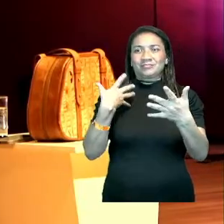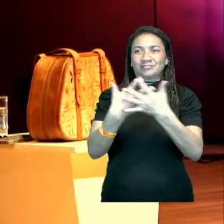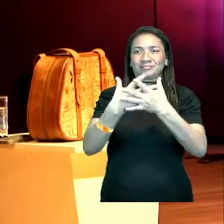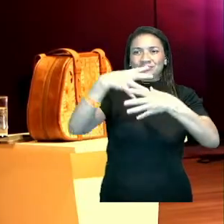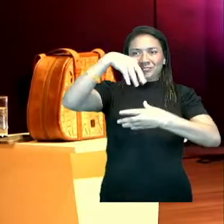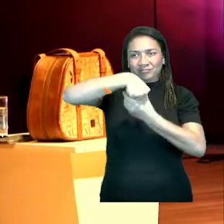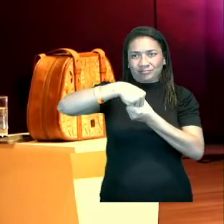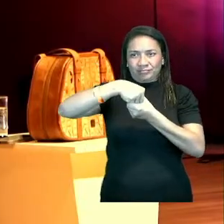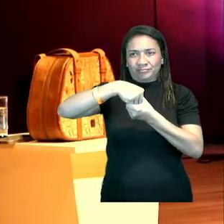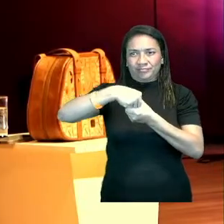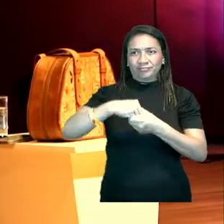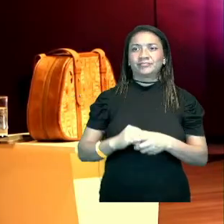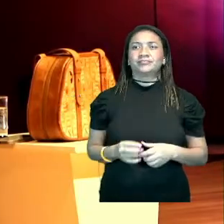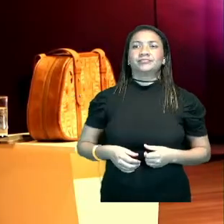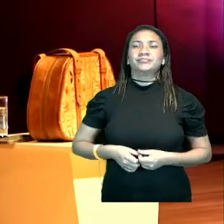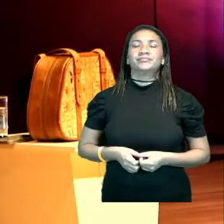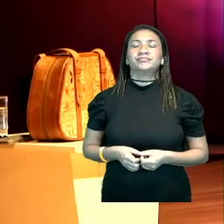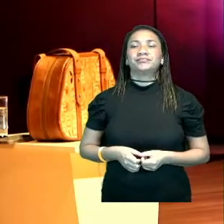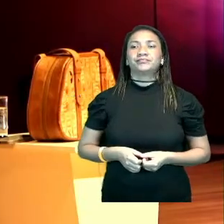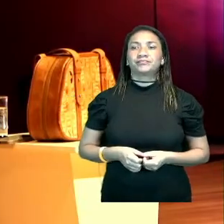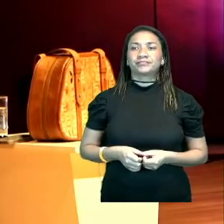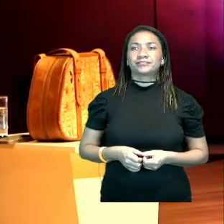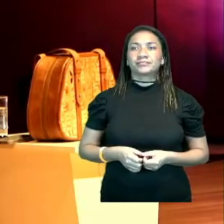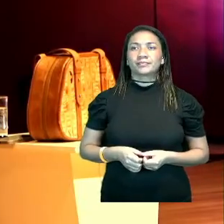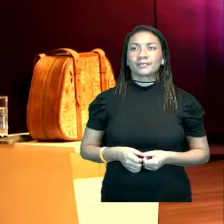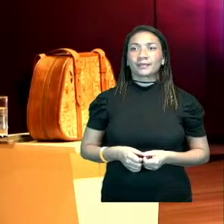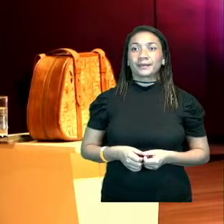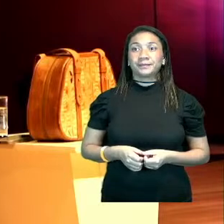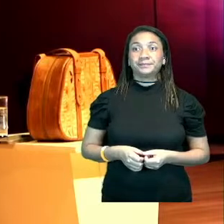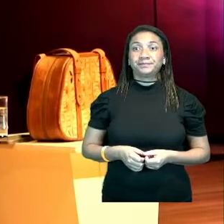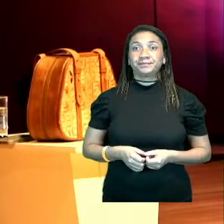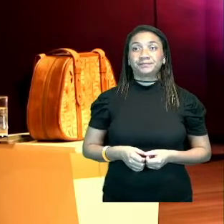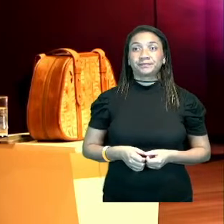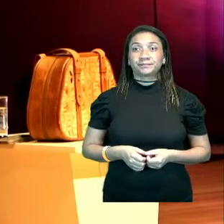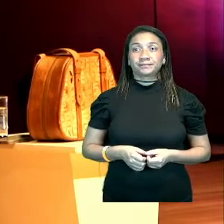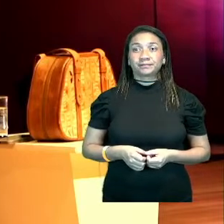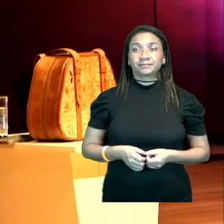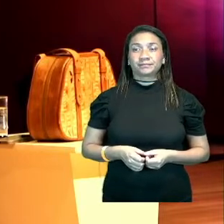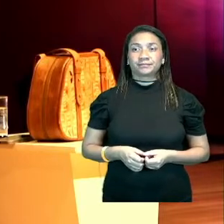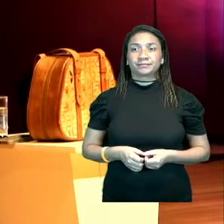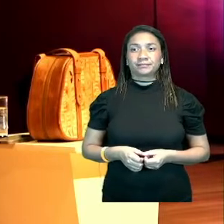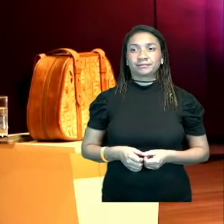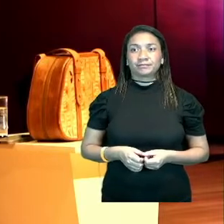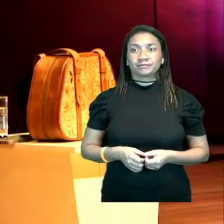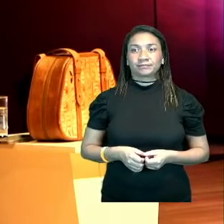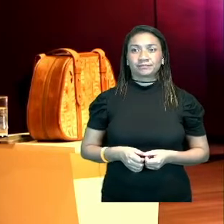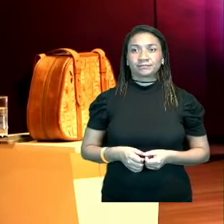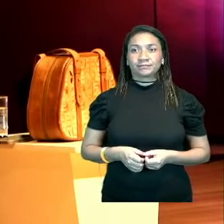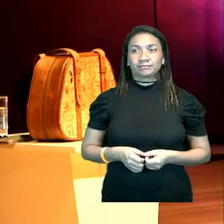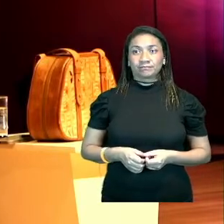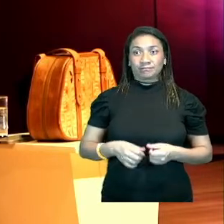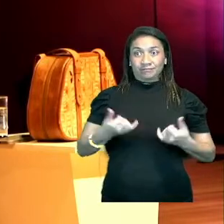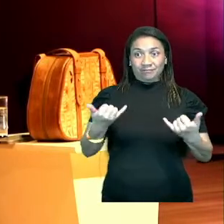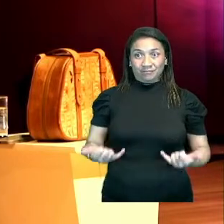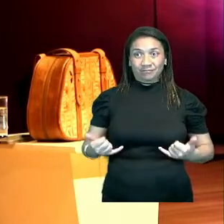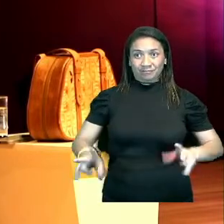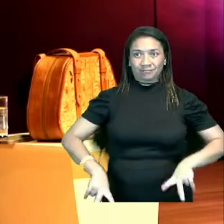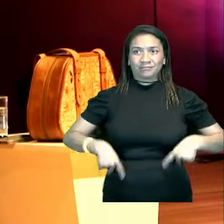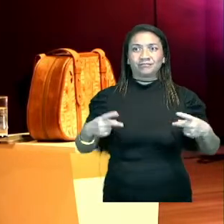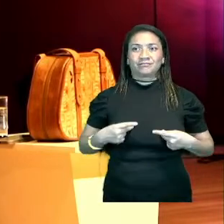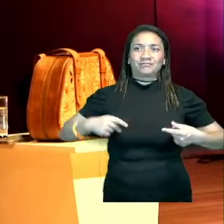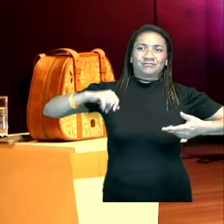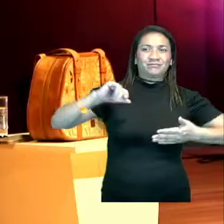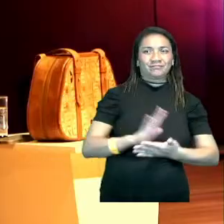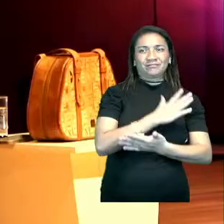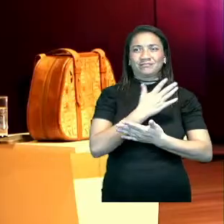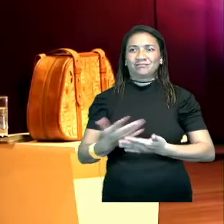the time of vibrant living, of joy, of song, of making art, of making the